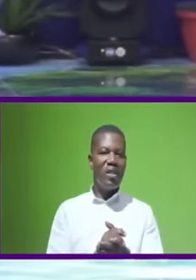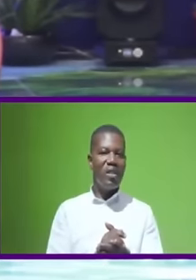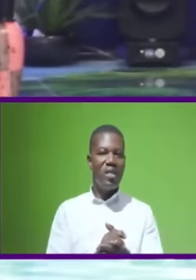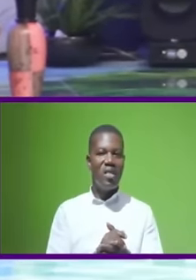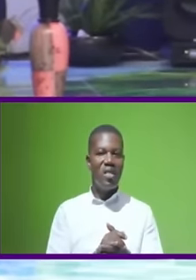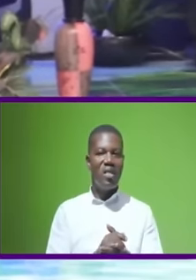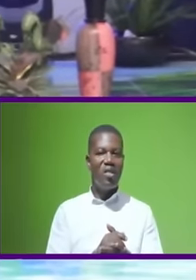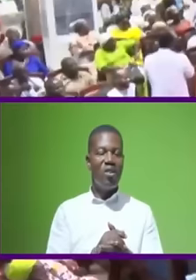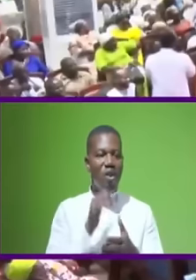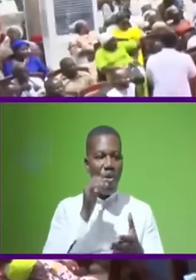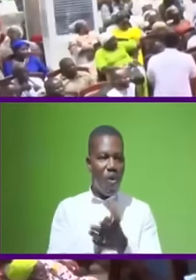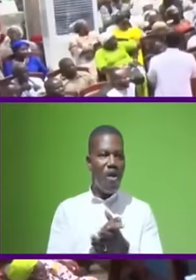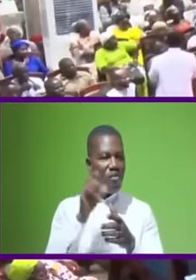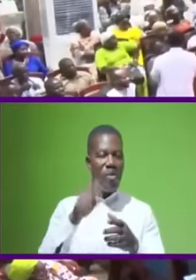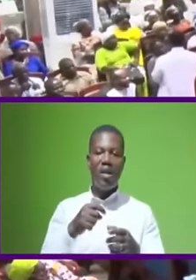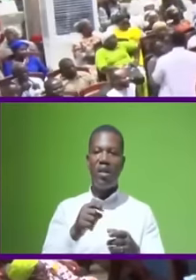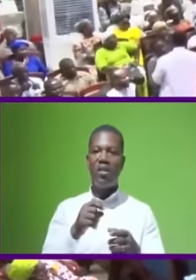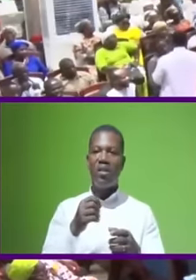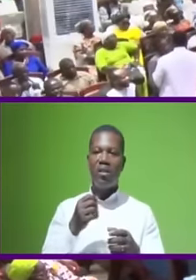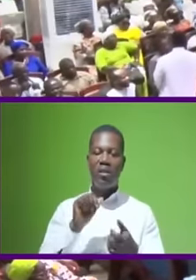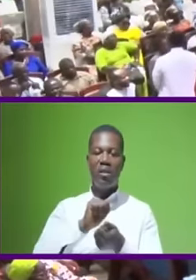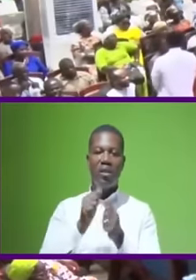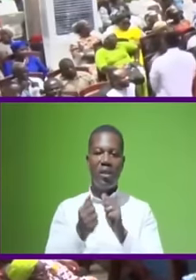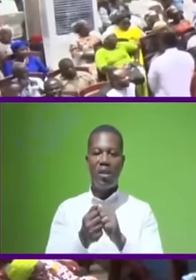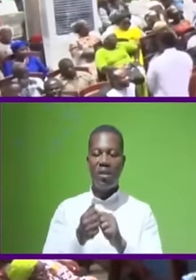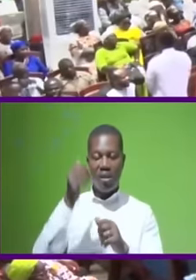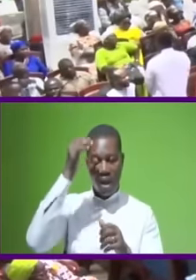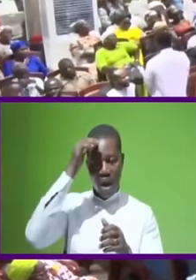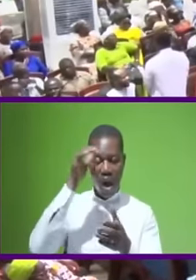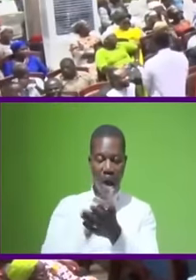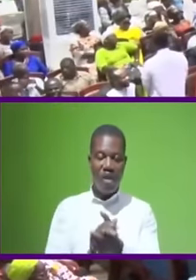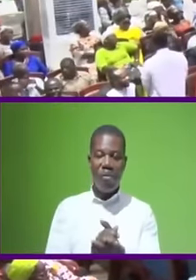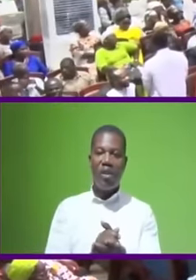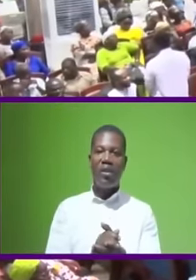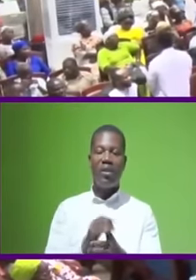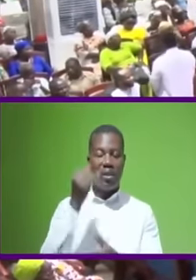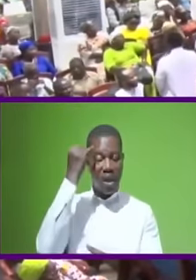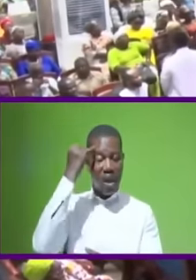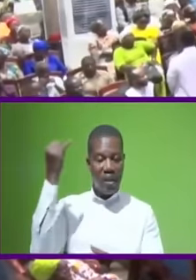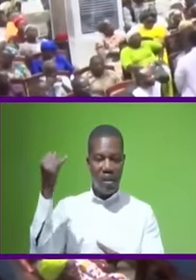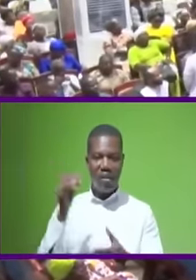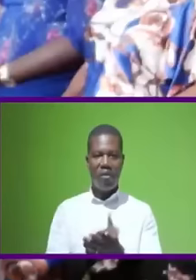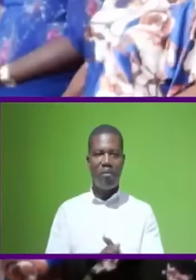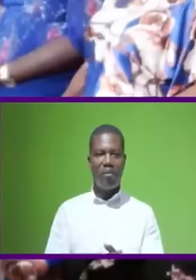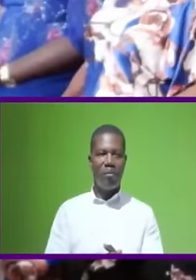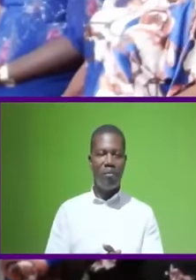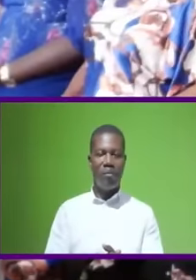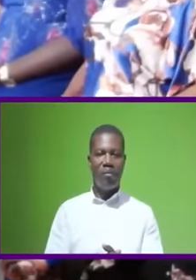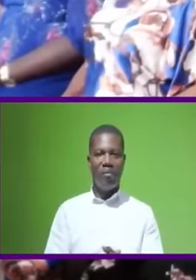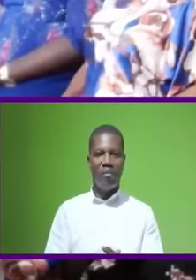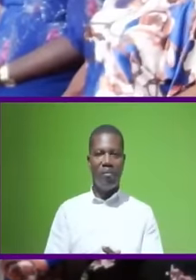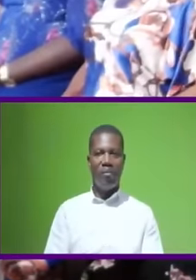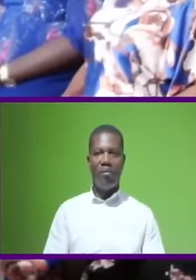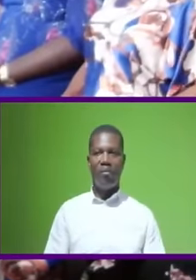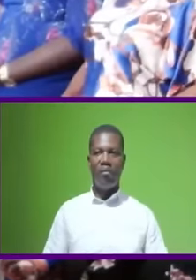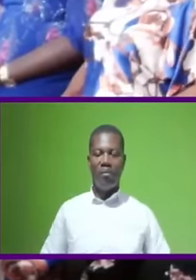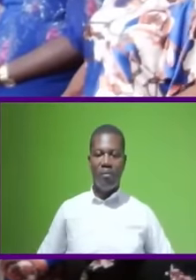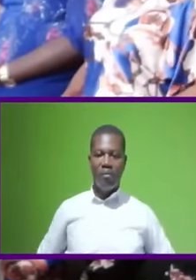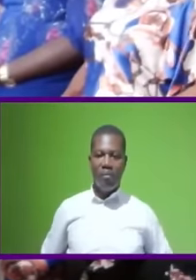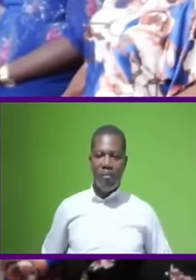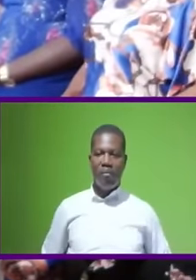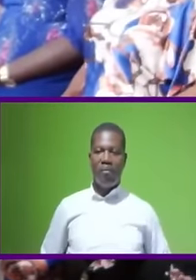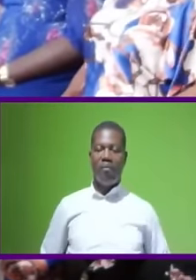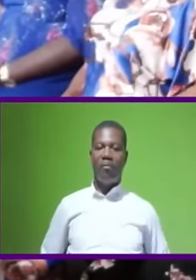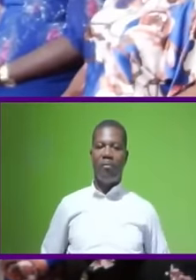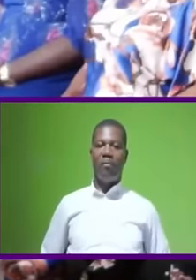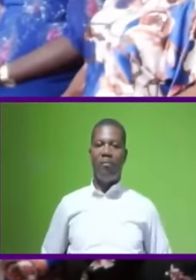Yes. So maybe someone may say that Peter and the disciples, maybe they were not married, but